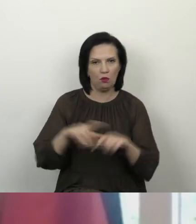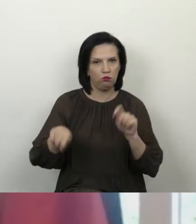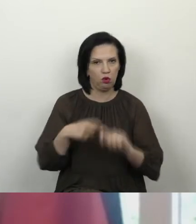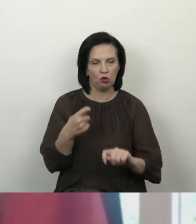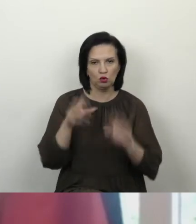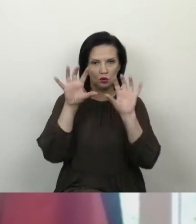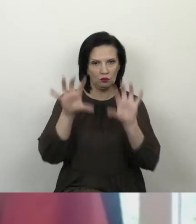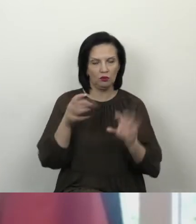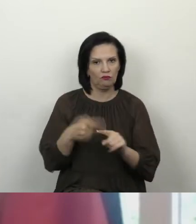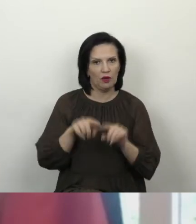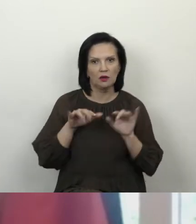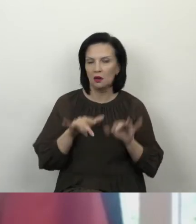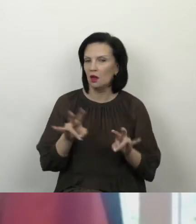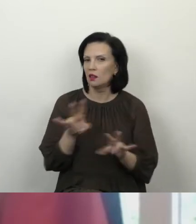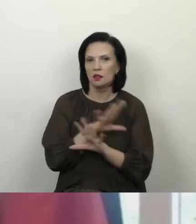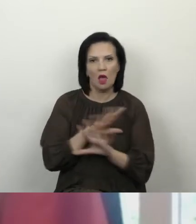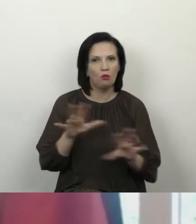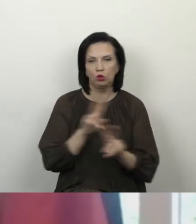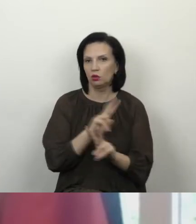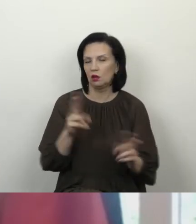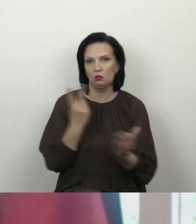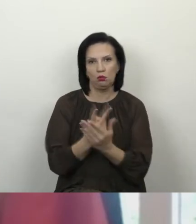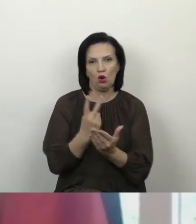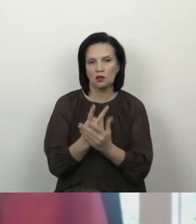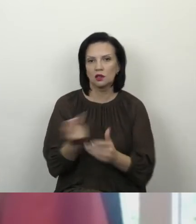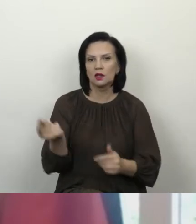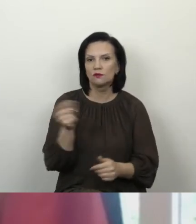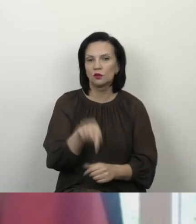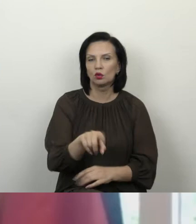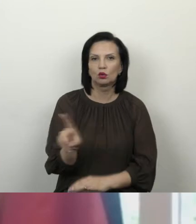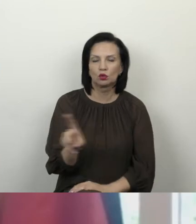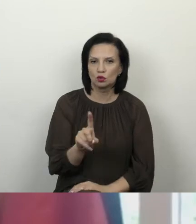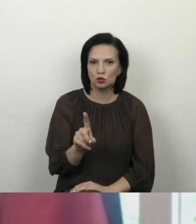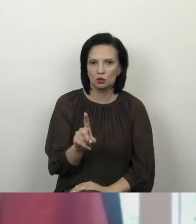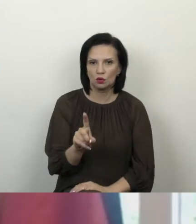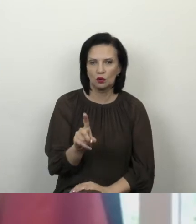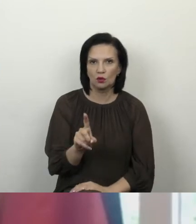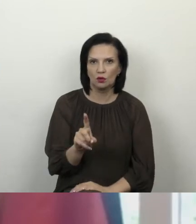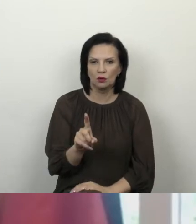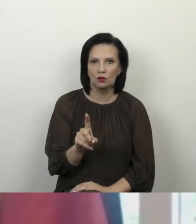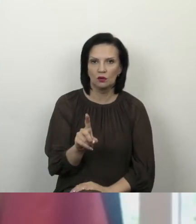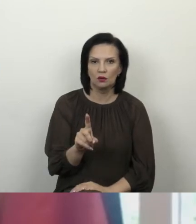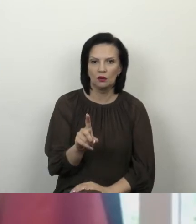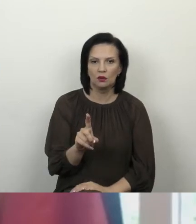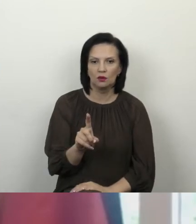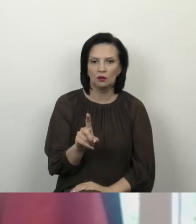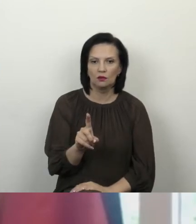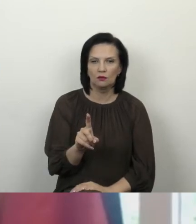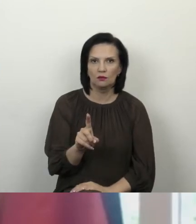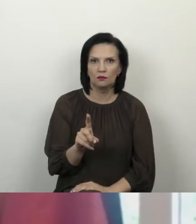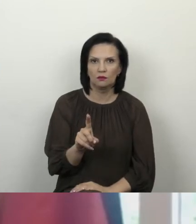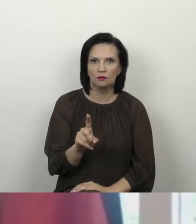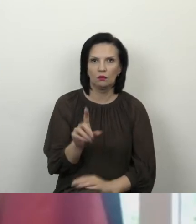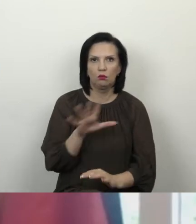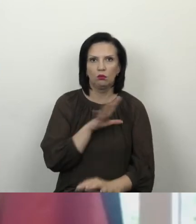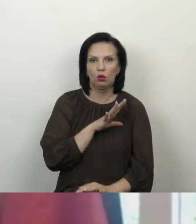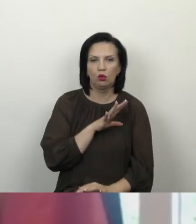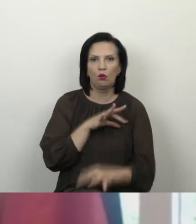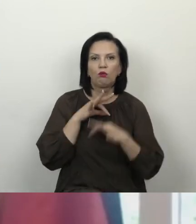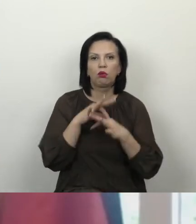no indications that the division of the constituency had been carried out under purely